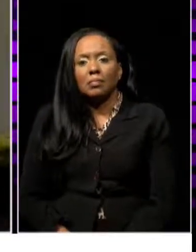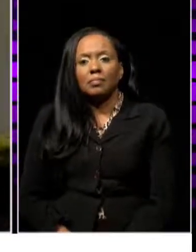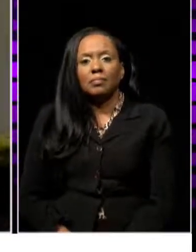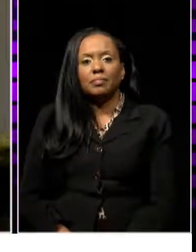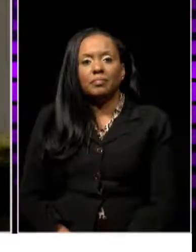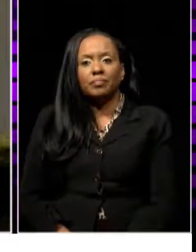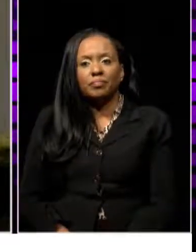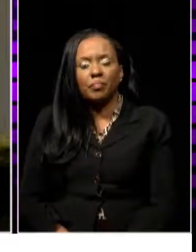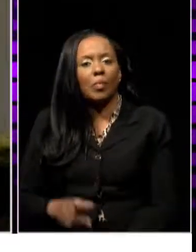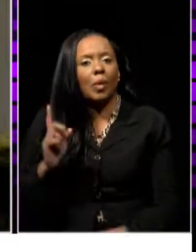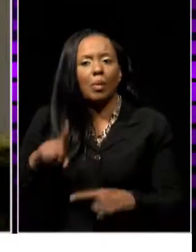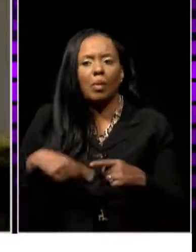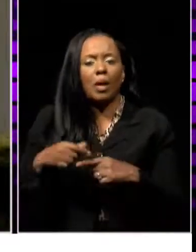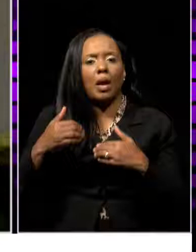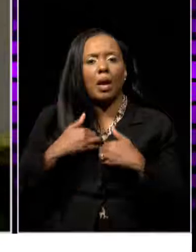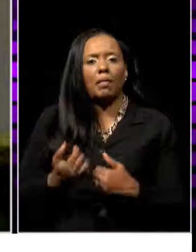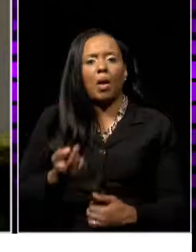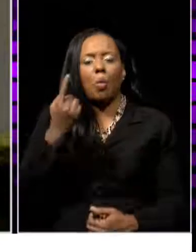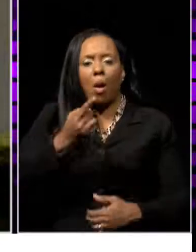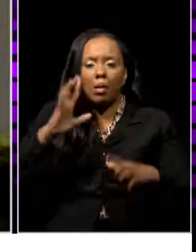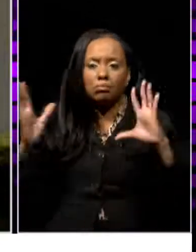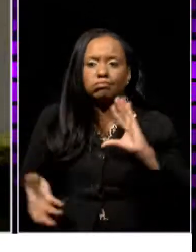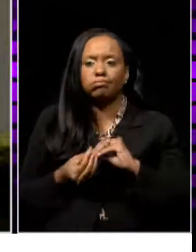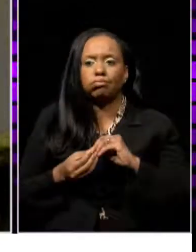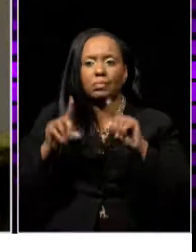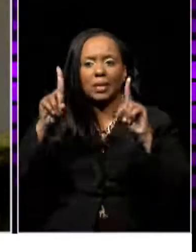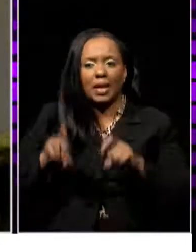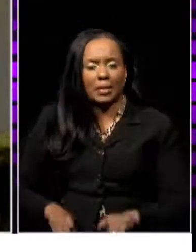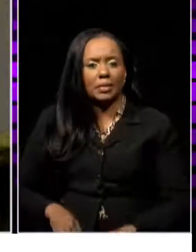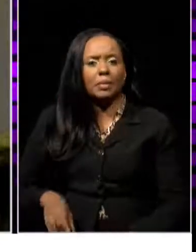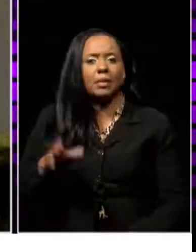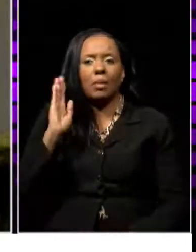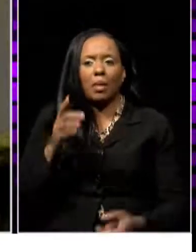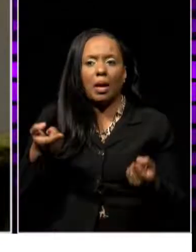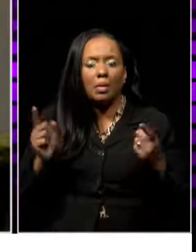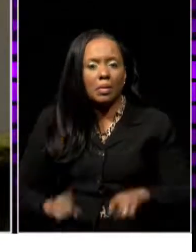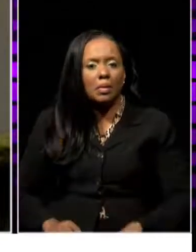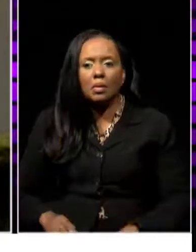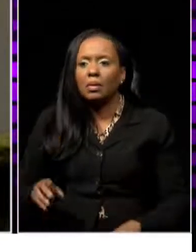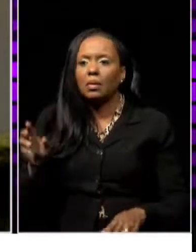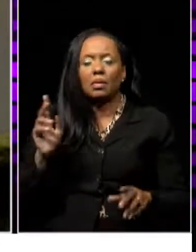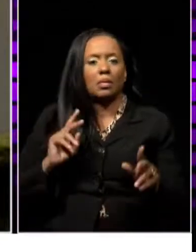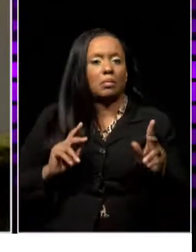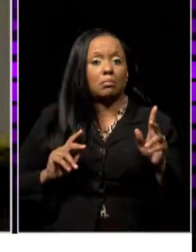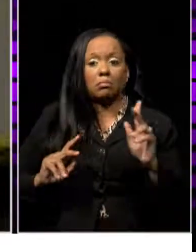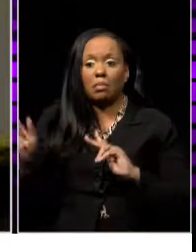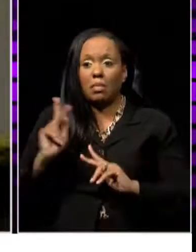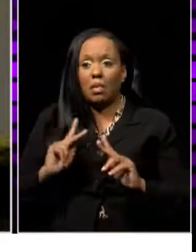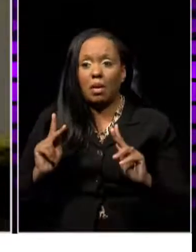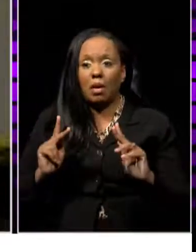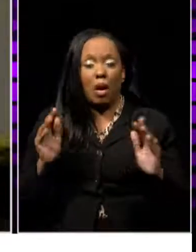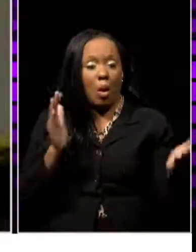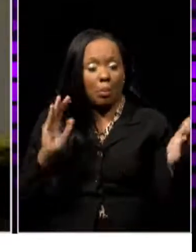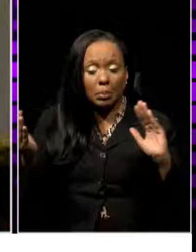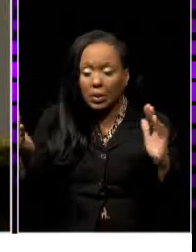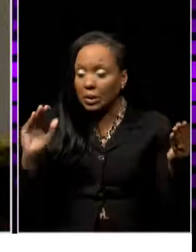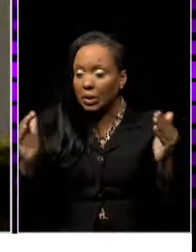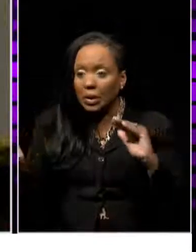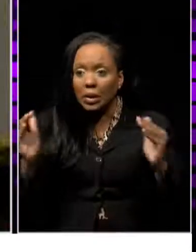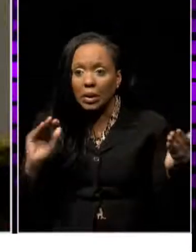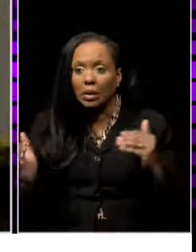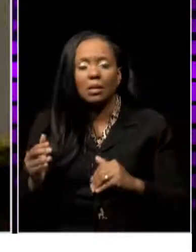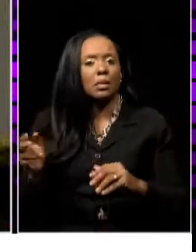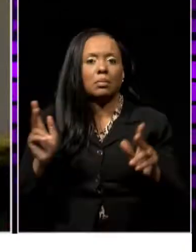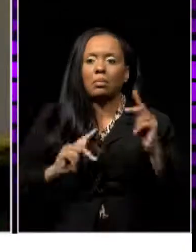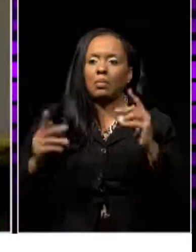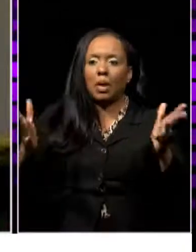summative assessment, that assessment with that test score, you find that will happen, because persons do compare themselves. They shouldn't, but they do. People want